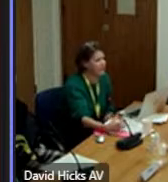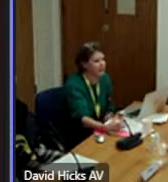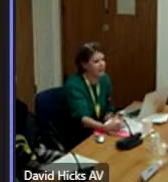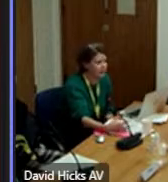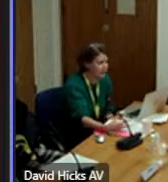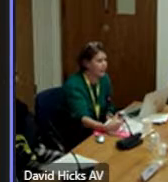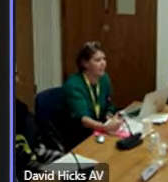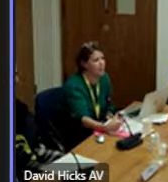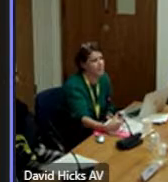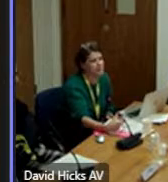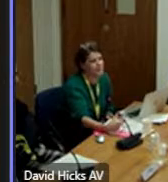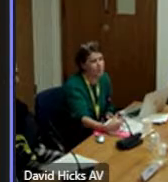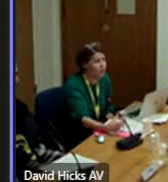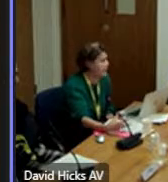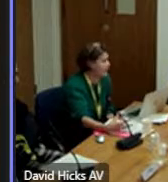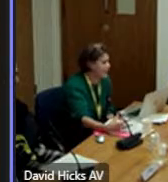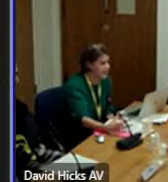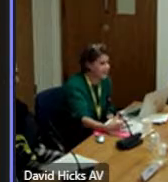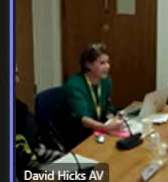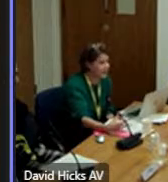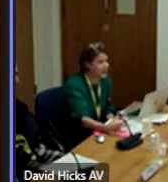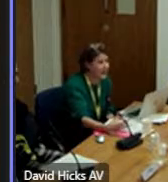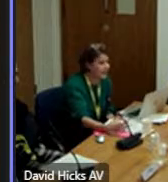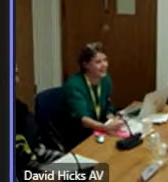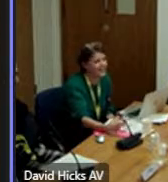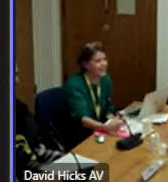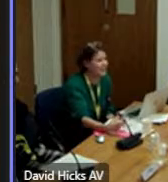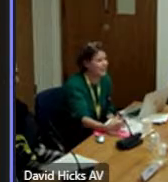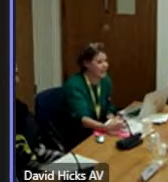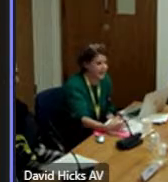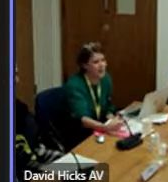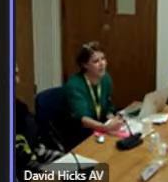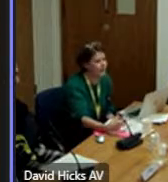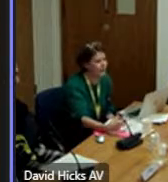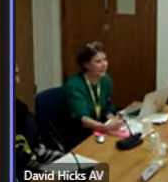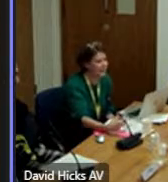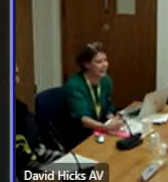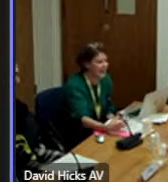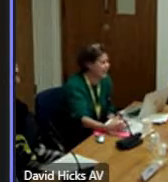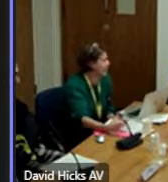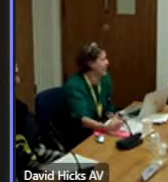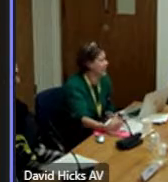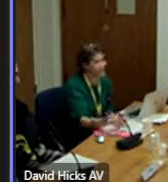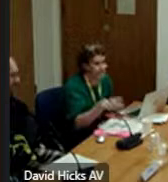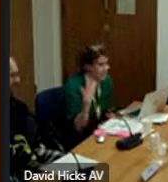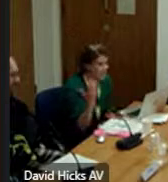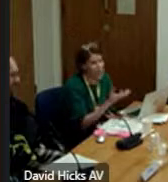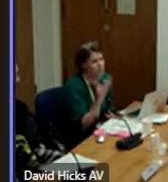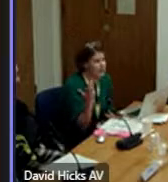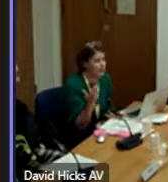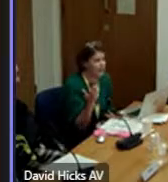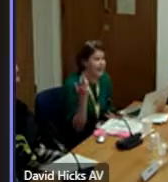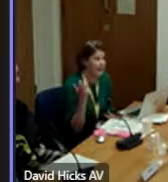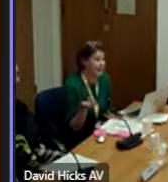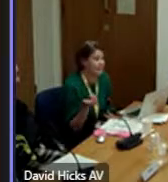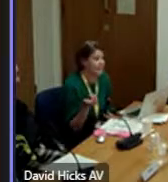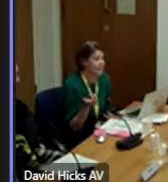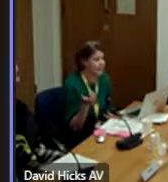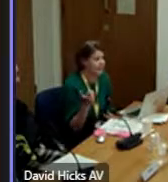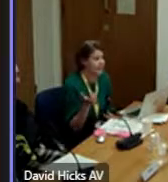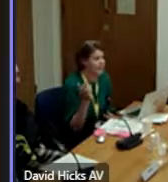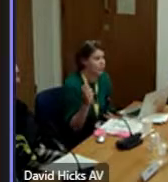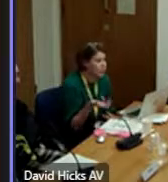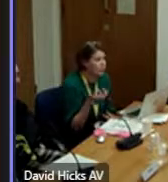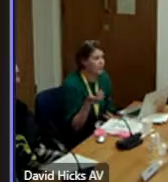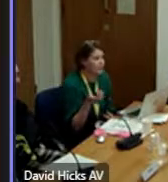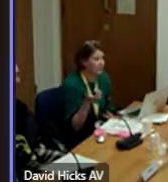groups, different voluntary groups, all the bits of the council. So housing, transport, health, all the people here and the lived experience. And